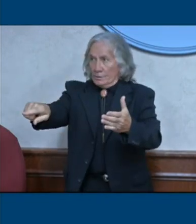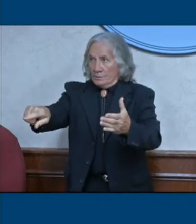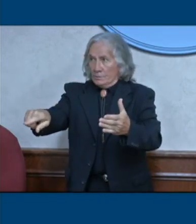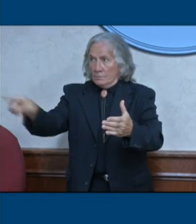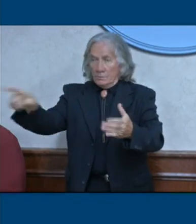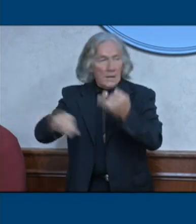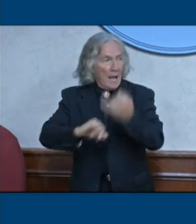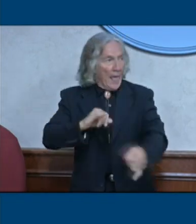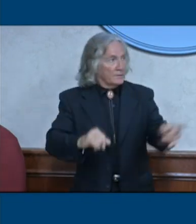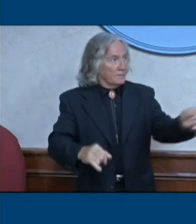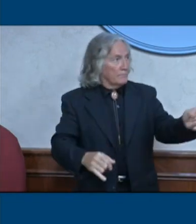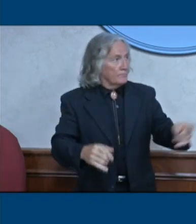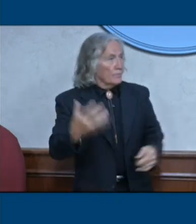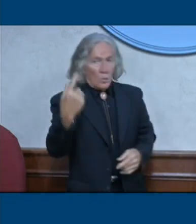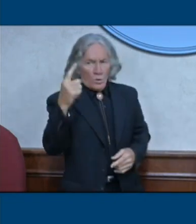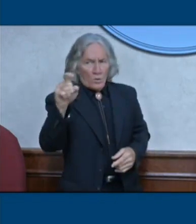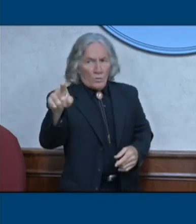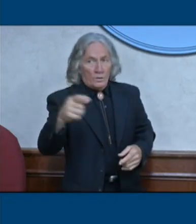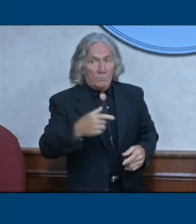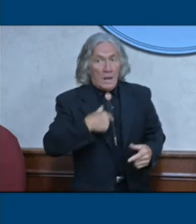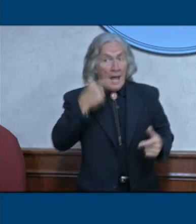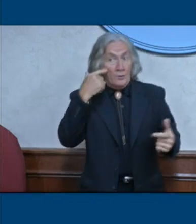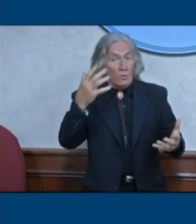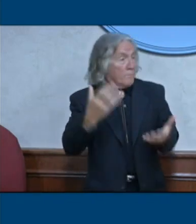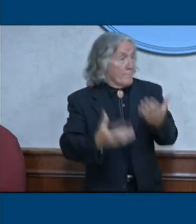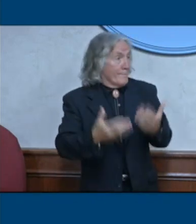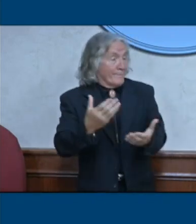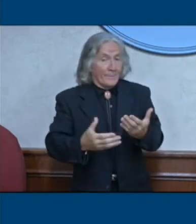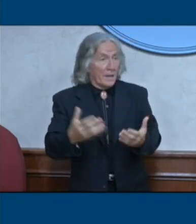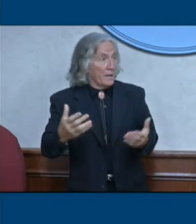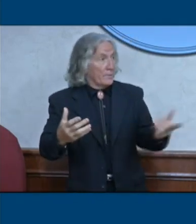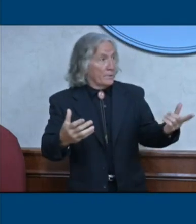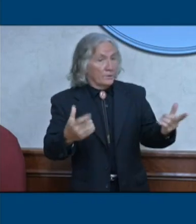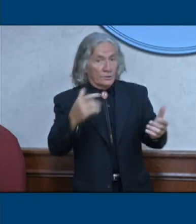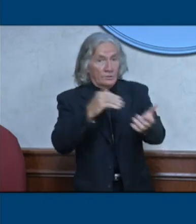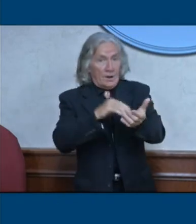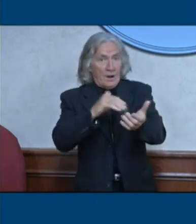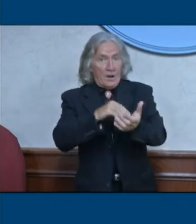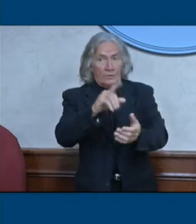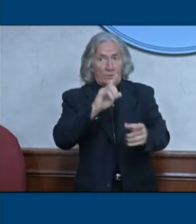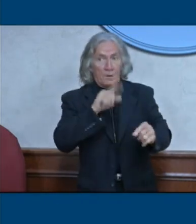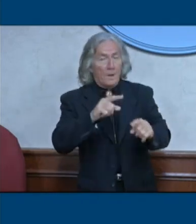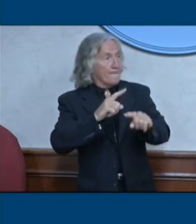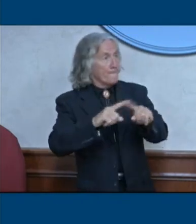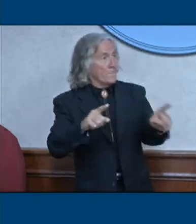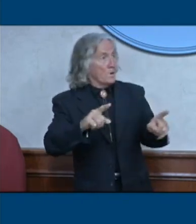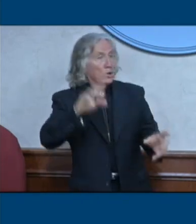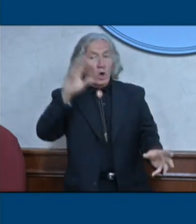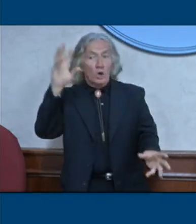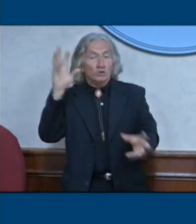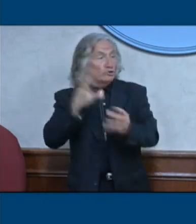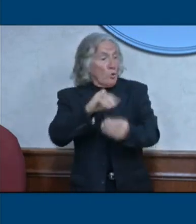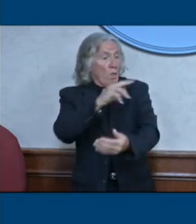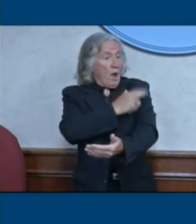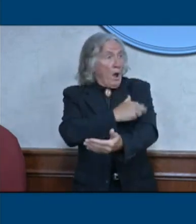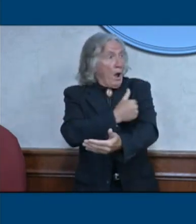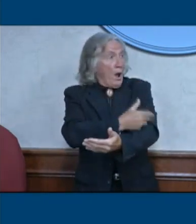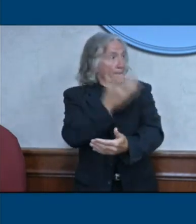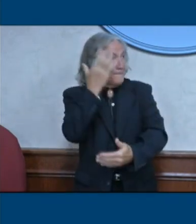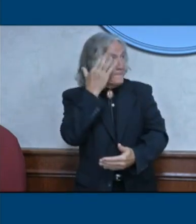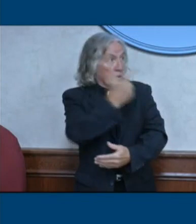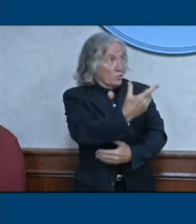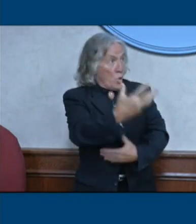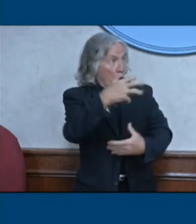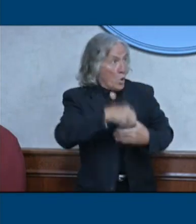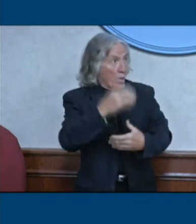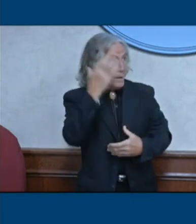week. Governor, quick question. I don't know, maybe defer it to one of the doctors, but the total hospital beds available,